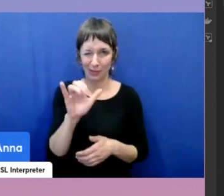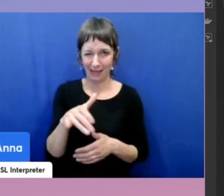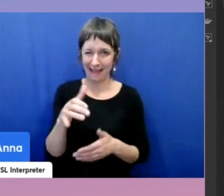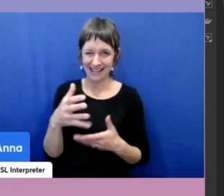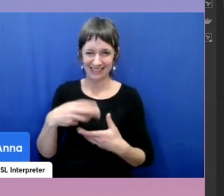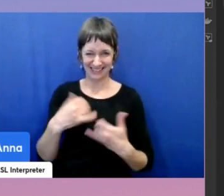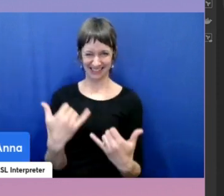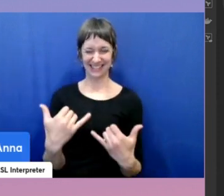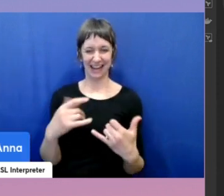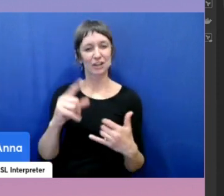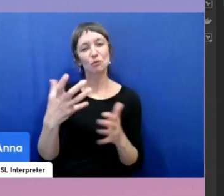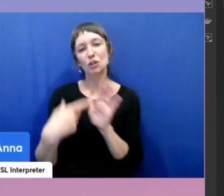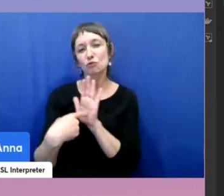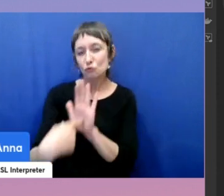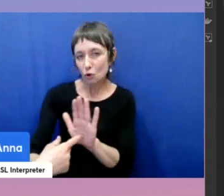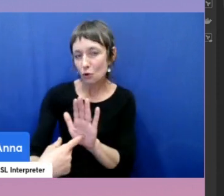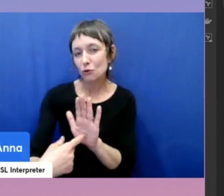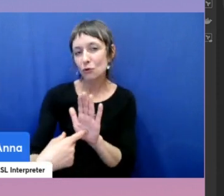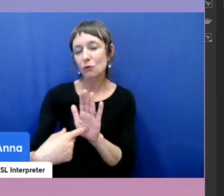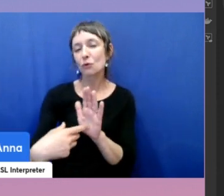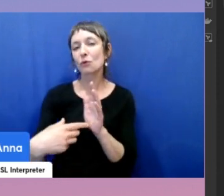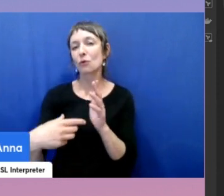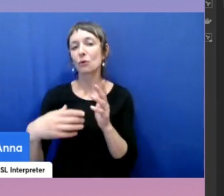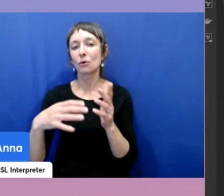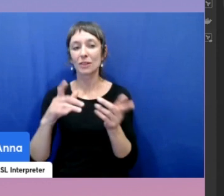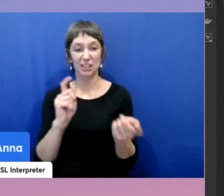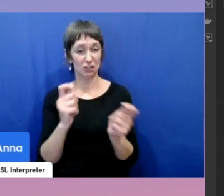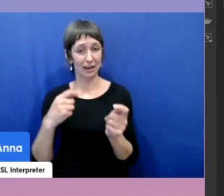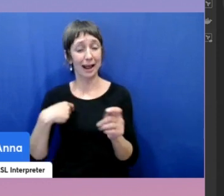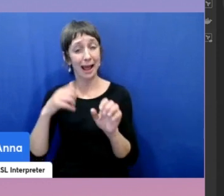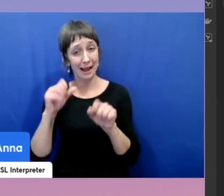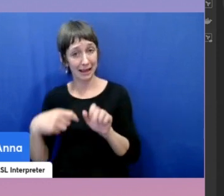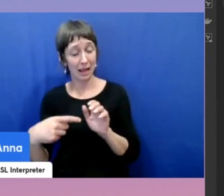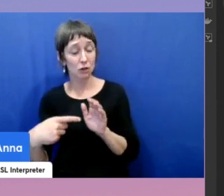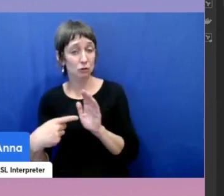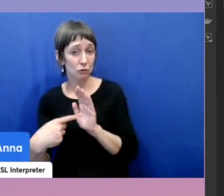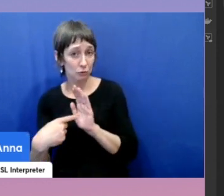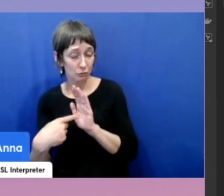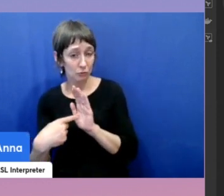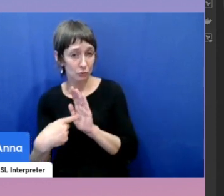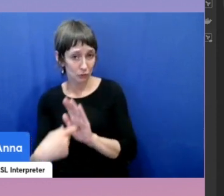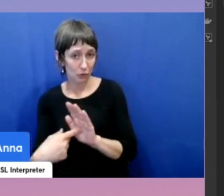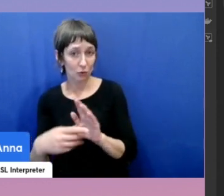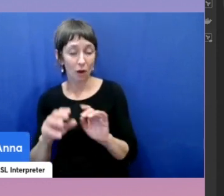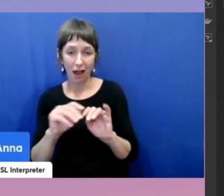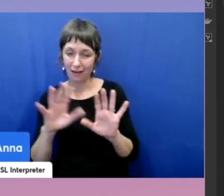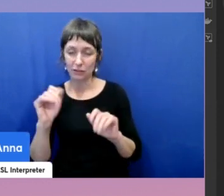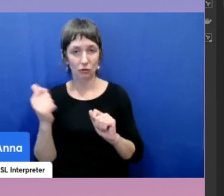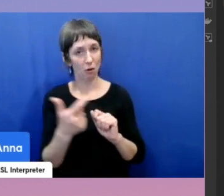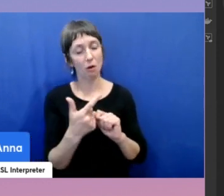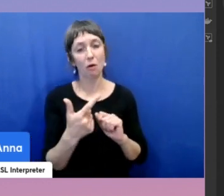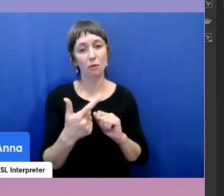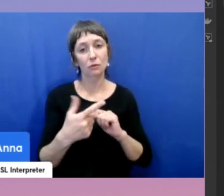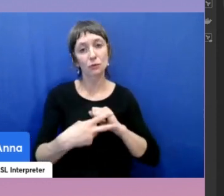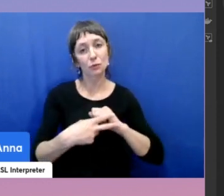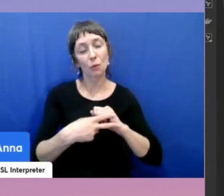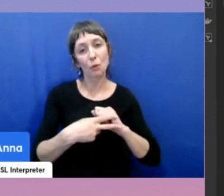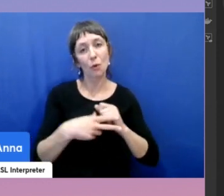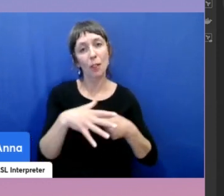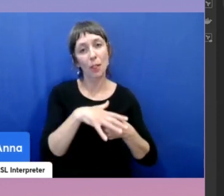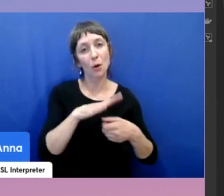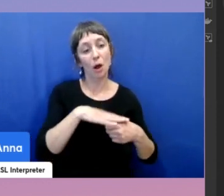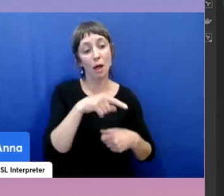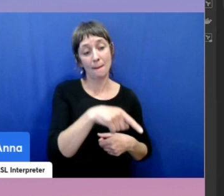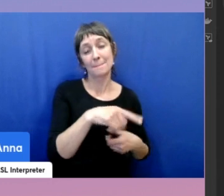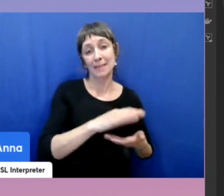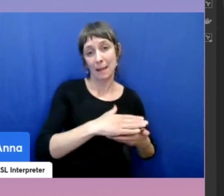I just really wanted to show you a highlight of the changes that I can show. Obviously, all of this code is stored locally on my laptop and is being streamed up to Terraform